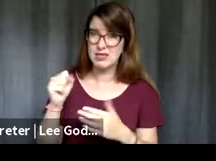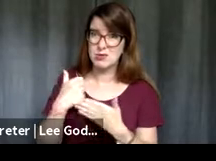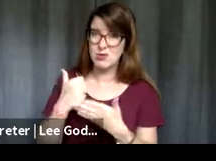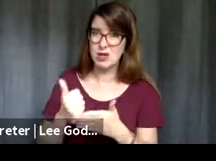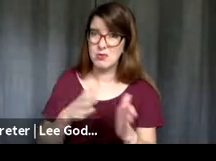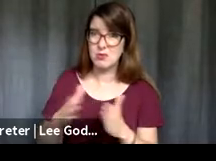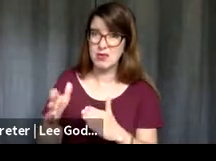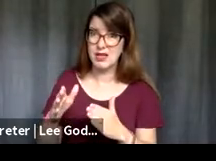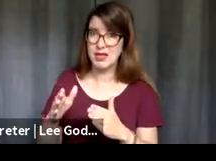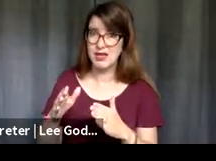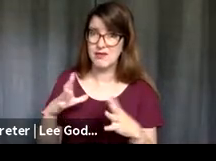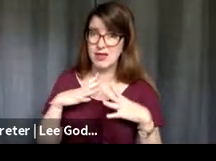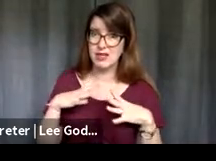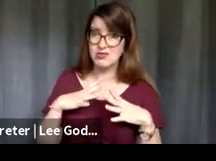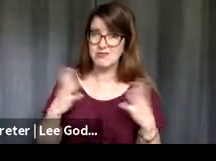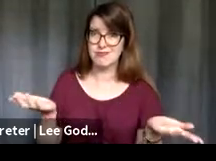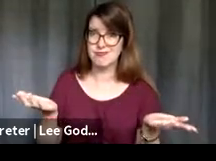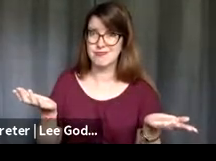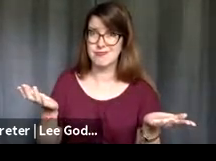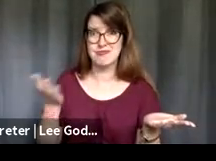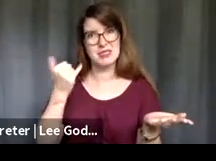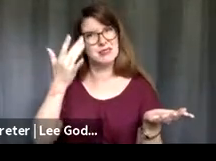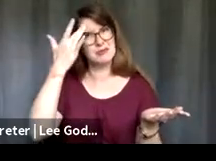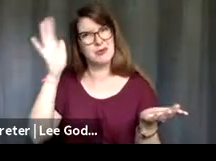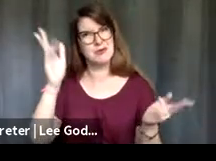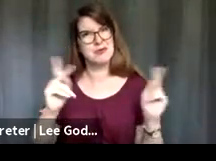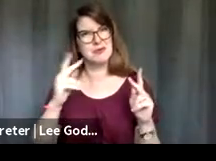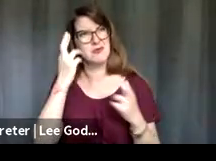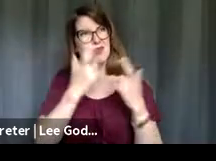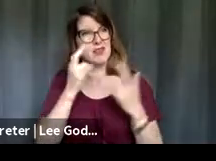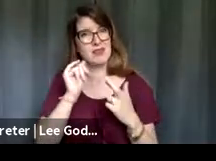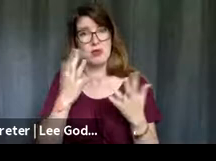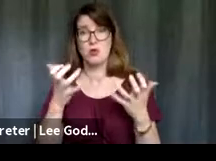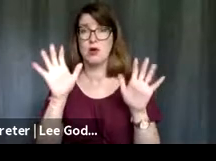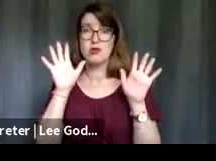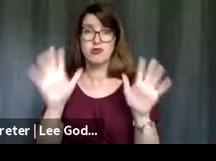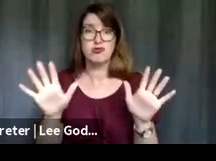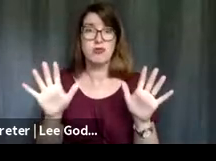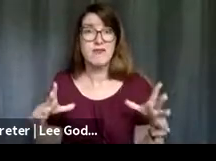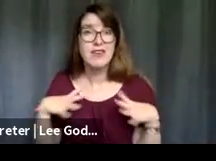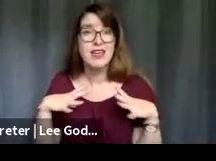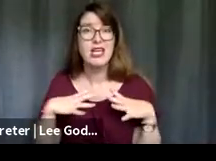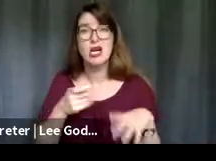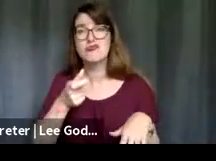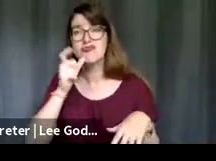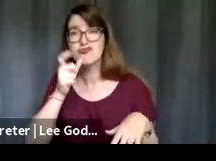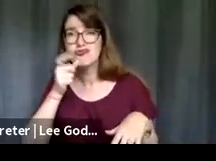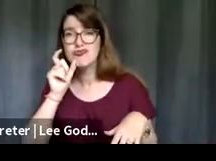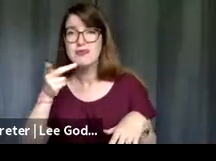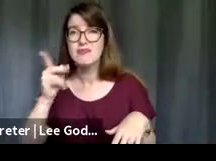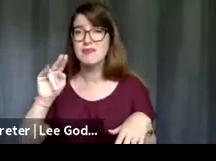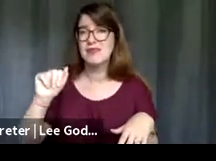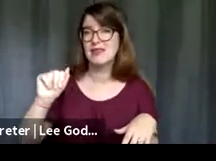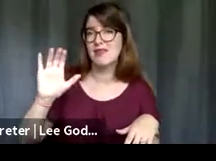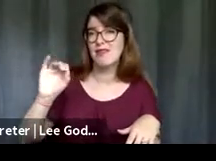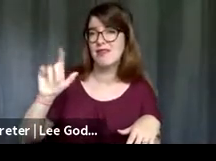Because we're smart people. And we realize, you know, if you want a great vacation, sipping pina coladas on a beach in